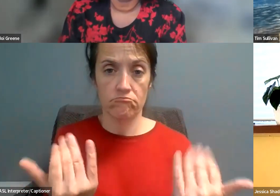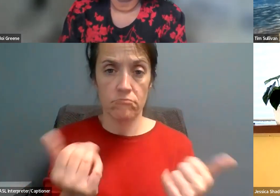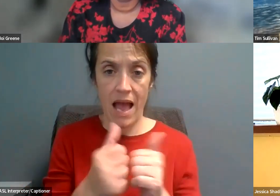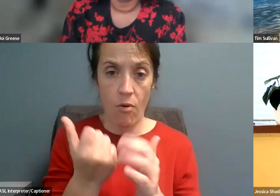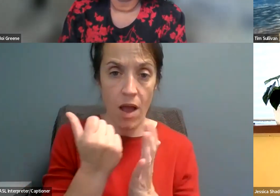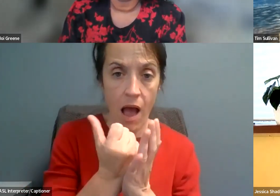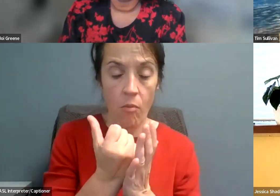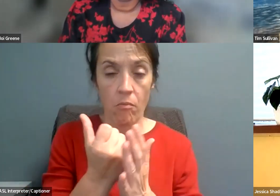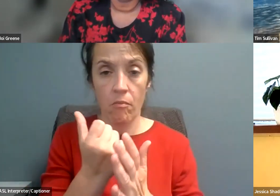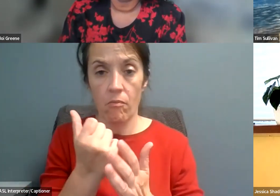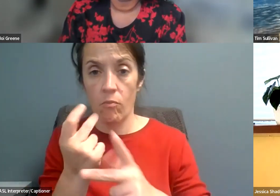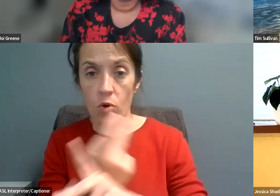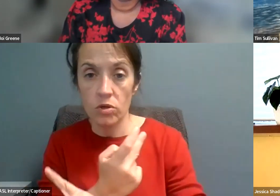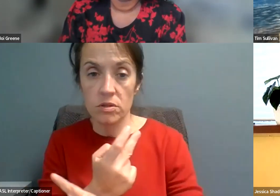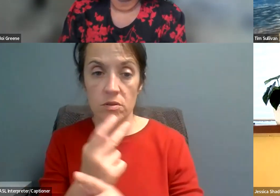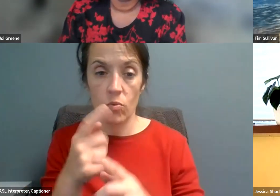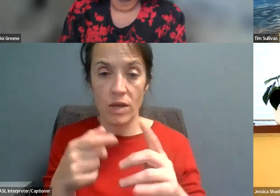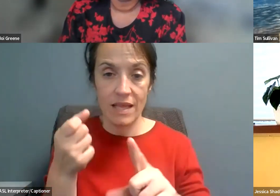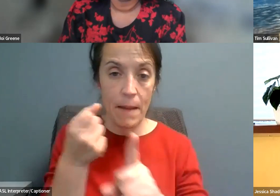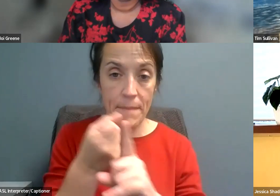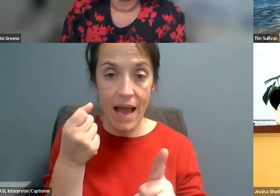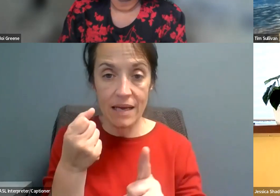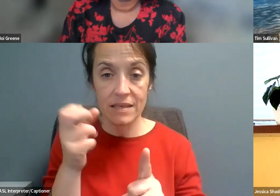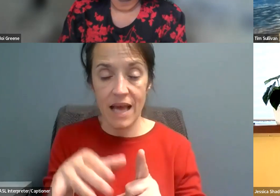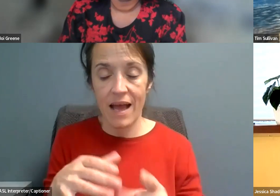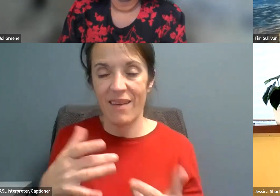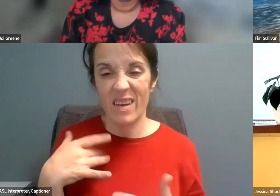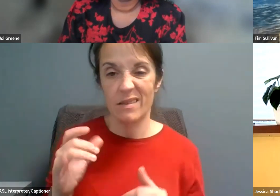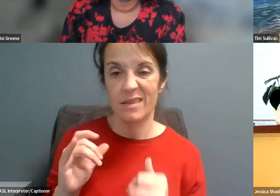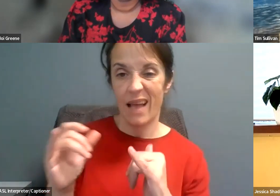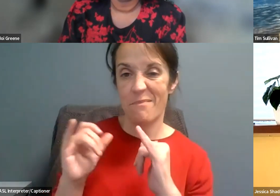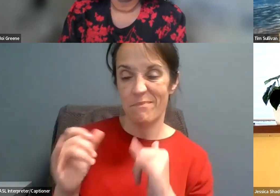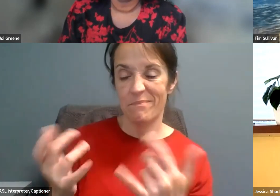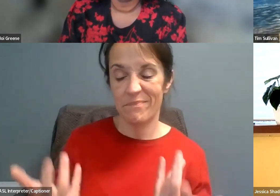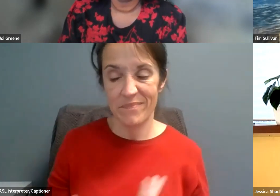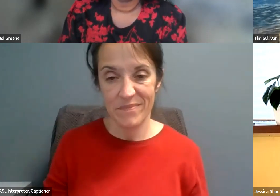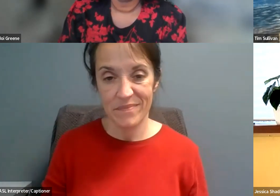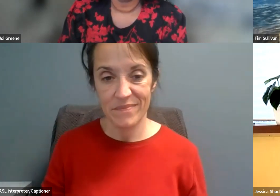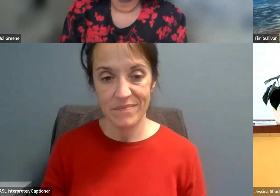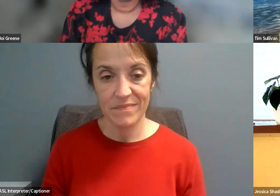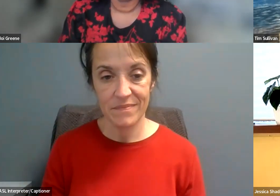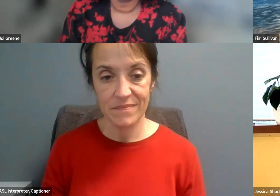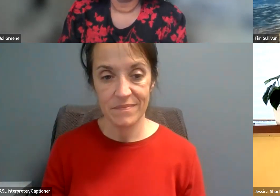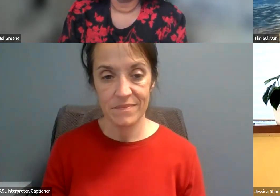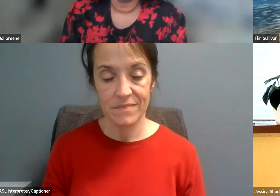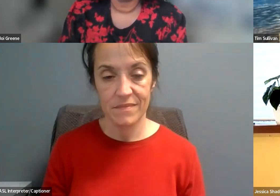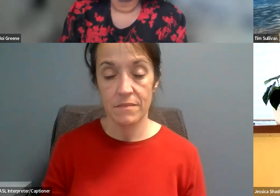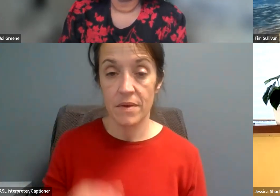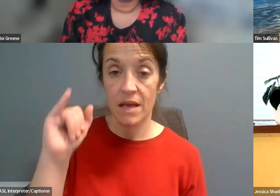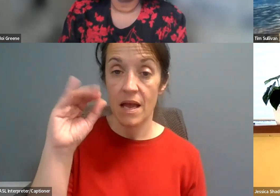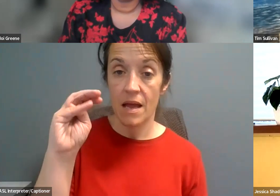the ARERA annual reports. I know I sound like a broken record talking about these impacts, but those are